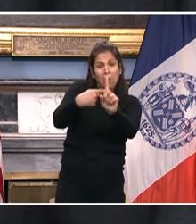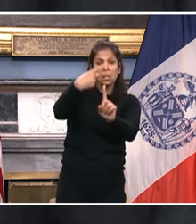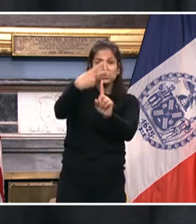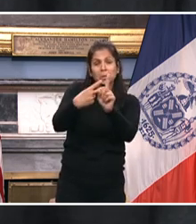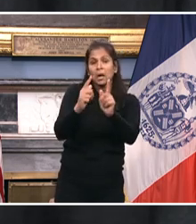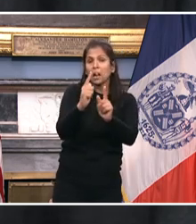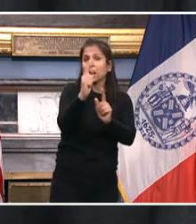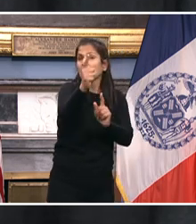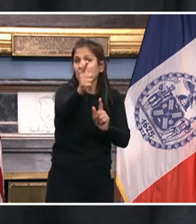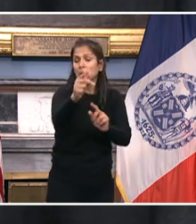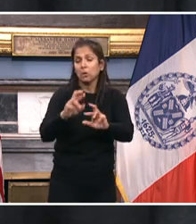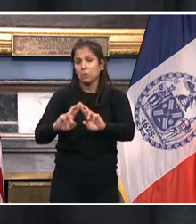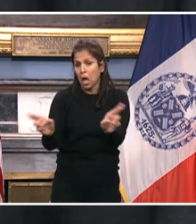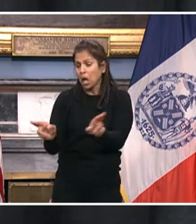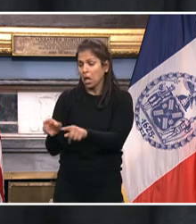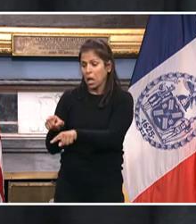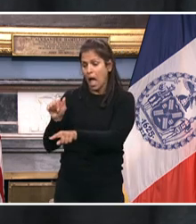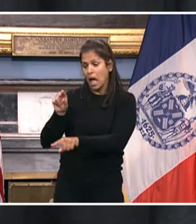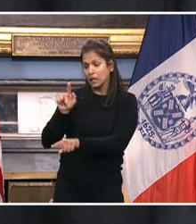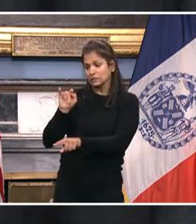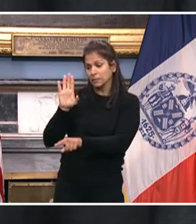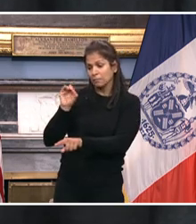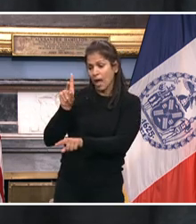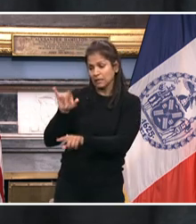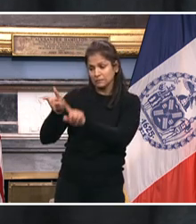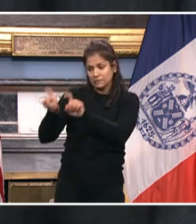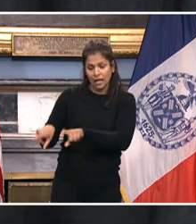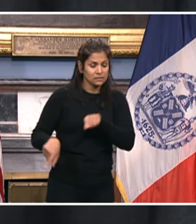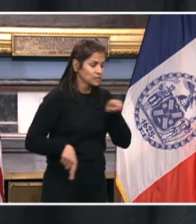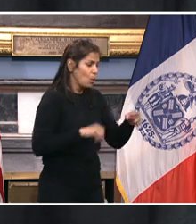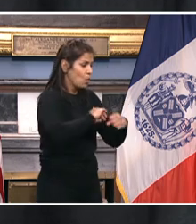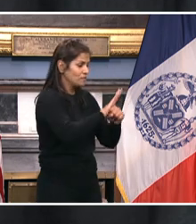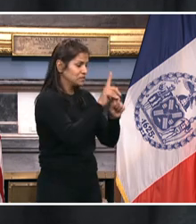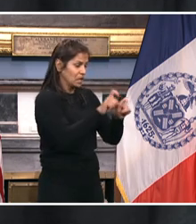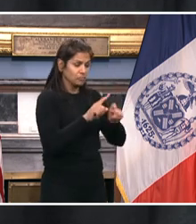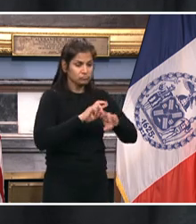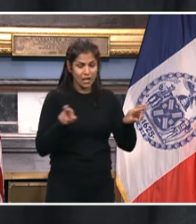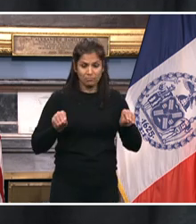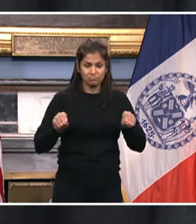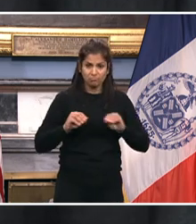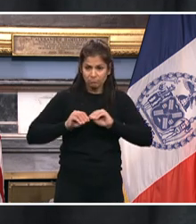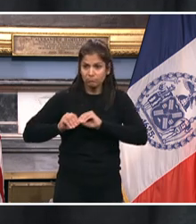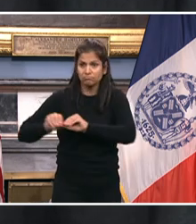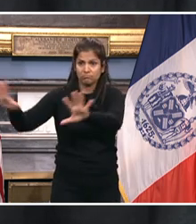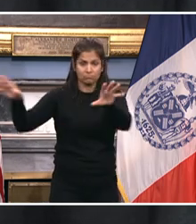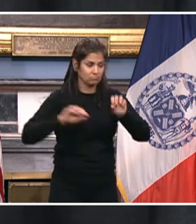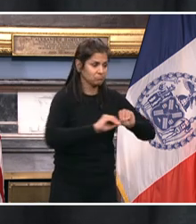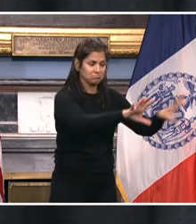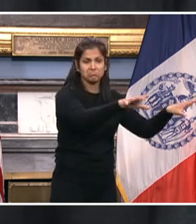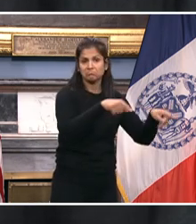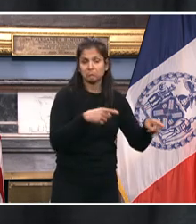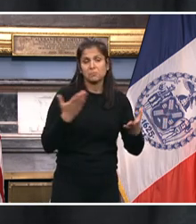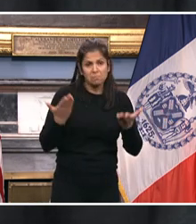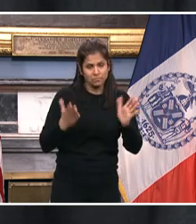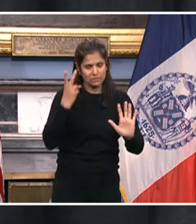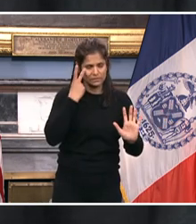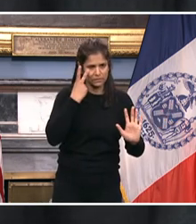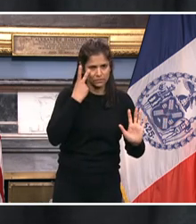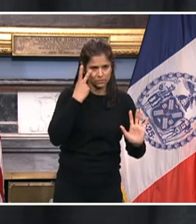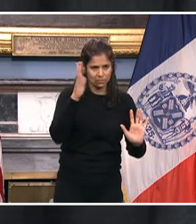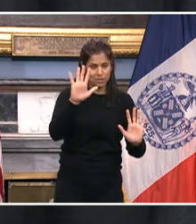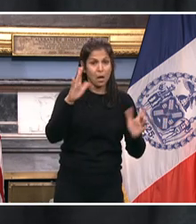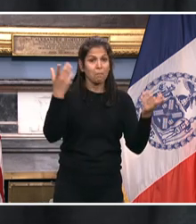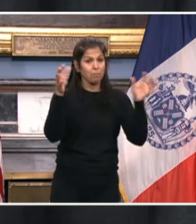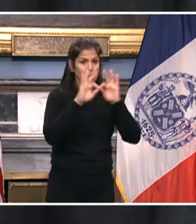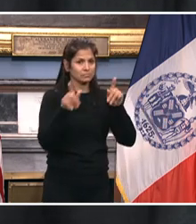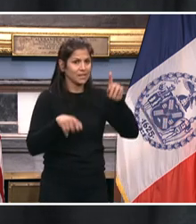market. So this is one of the big X factors, one of the great unknowns in figuring out how we get to that next phase and then ultimately back to